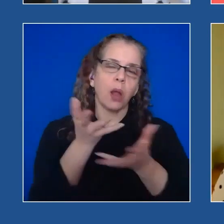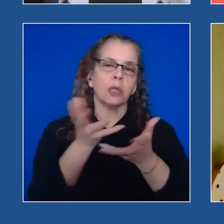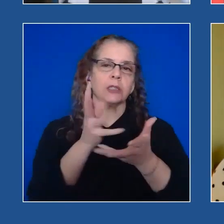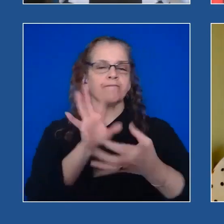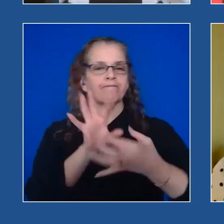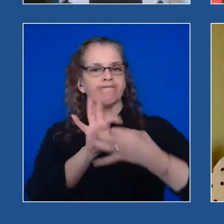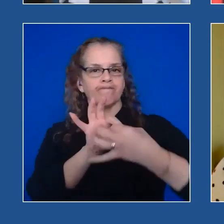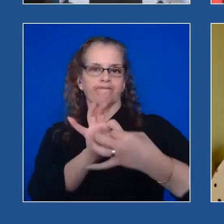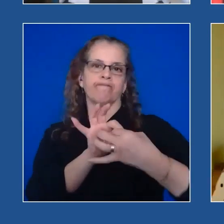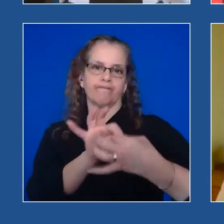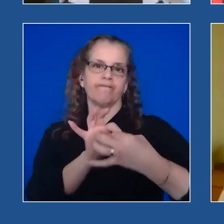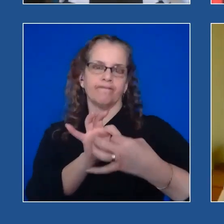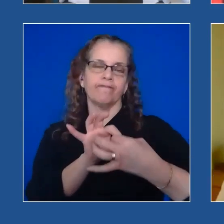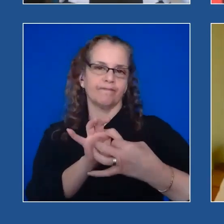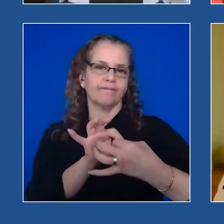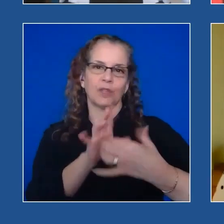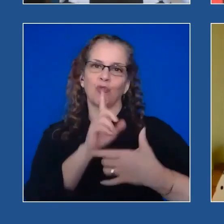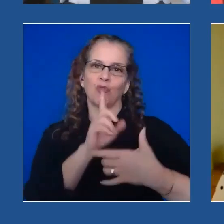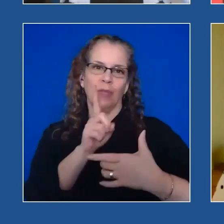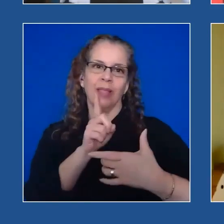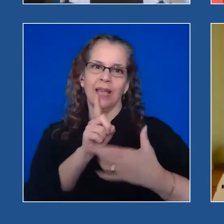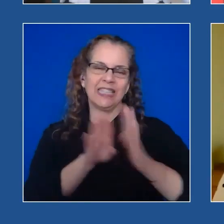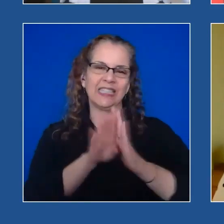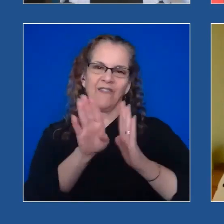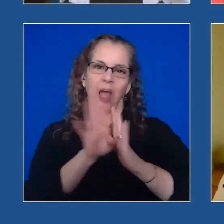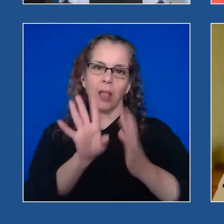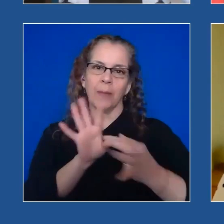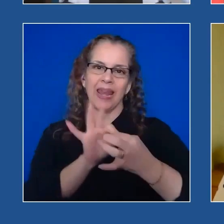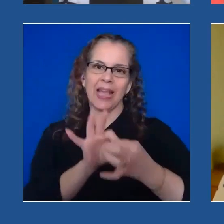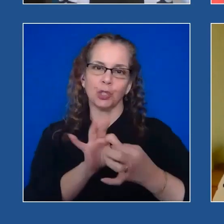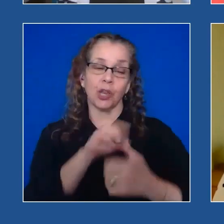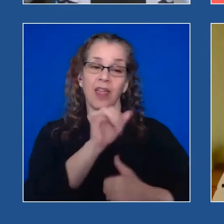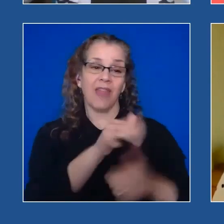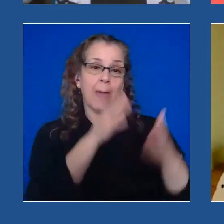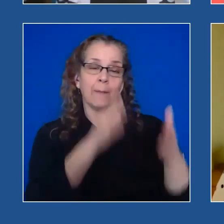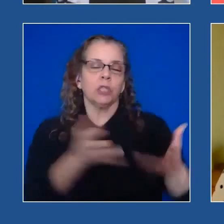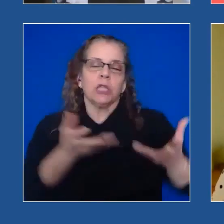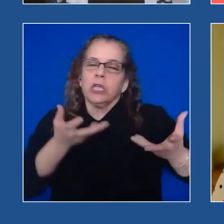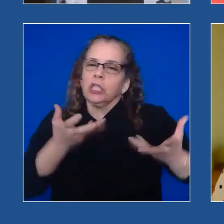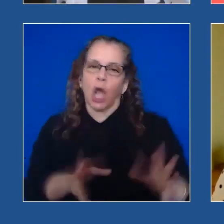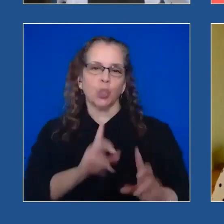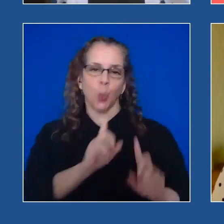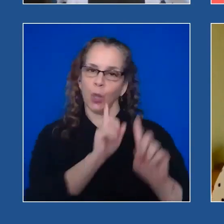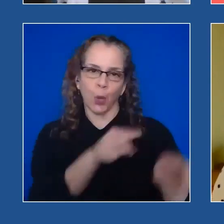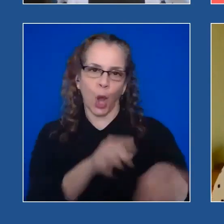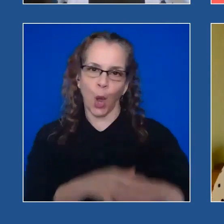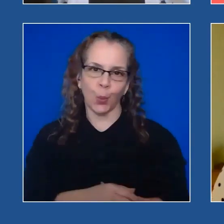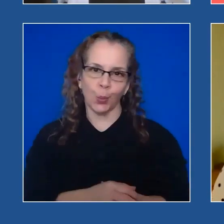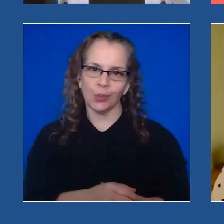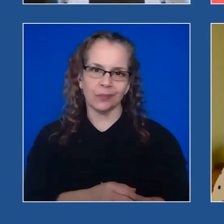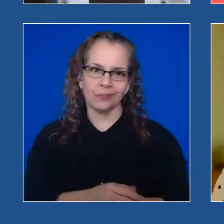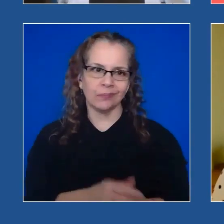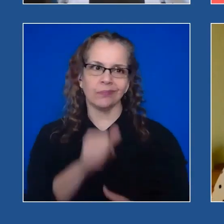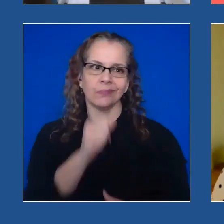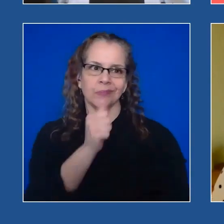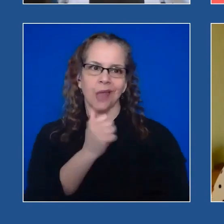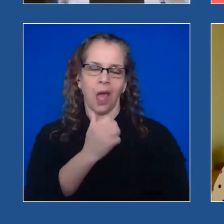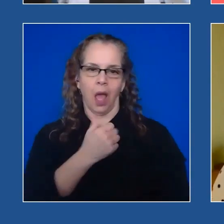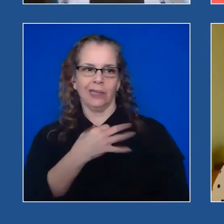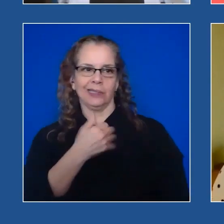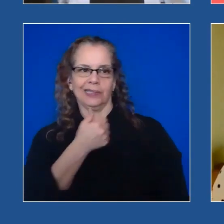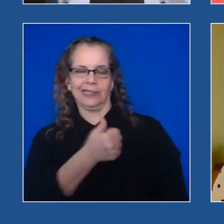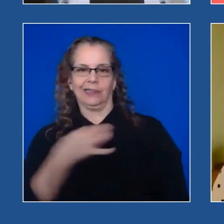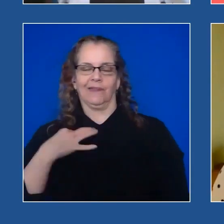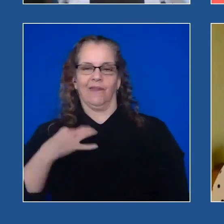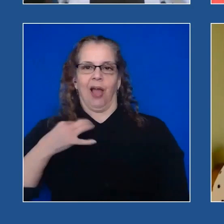and starting from there. Obviously, they don't want to be there. They've been put there against their will, maybe. And I can think of